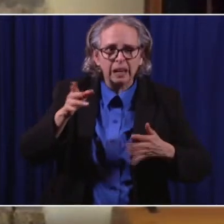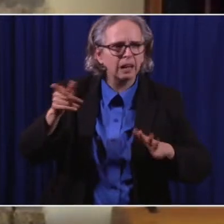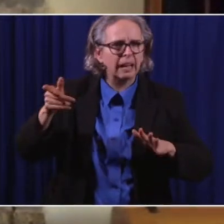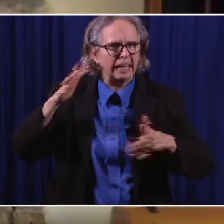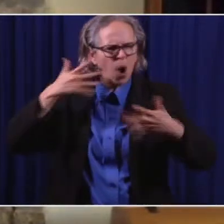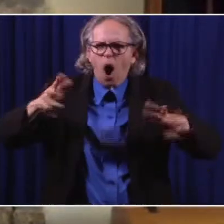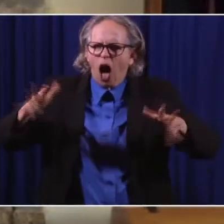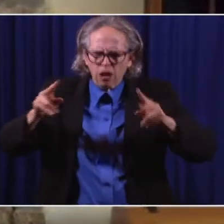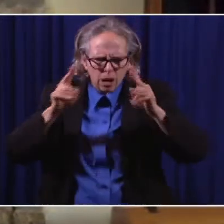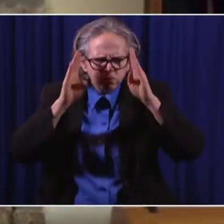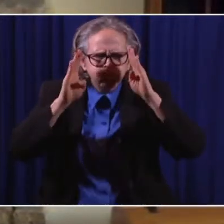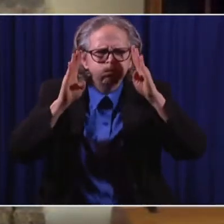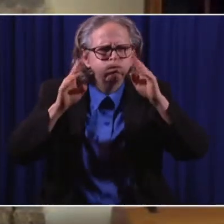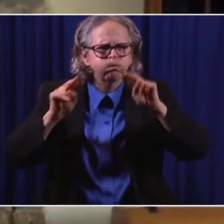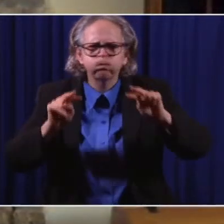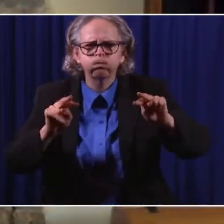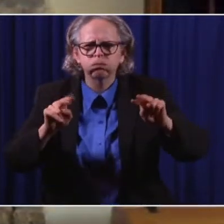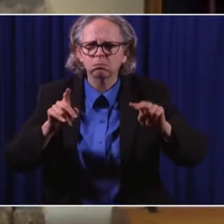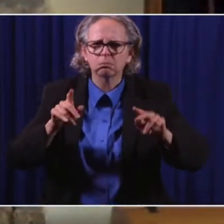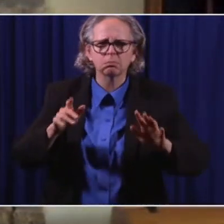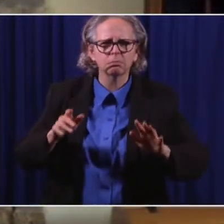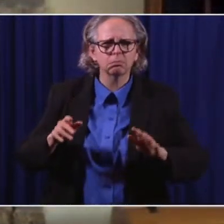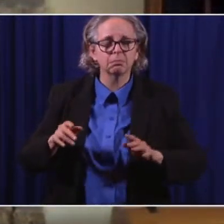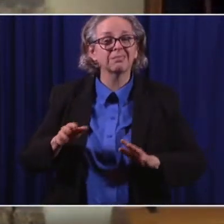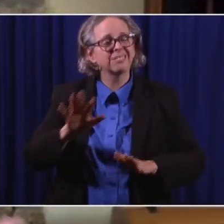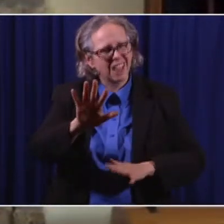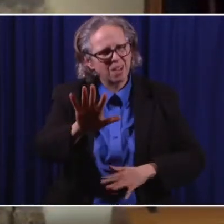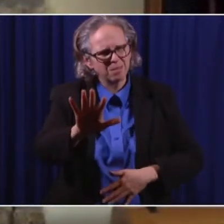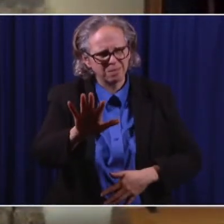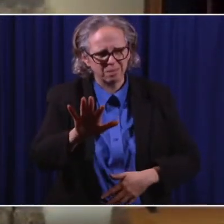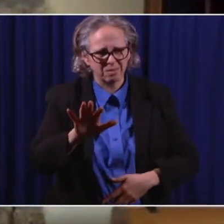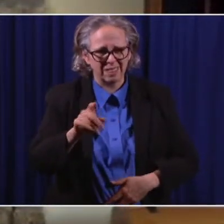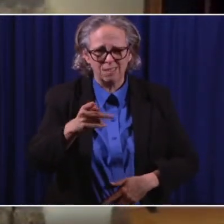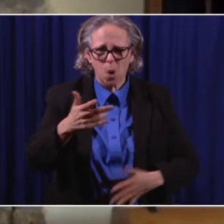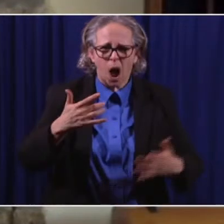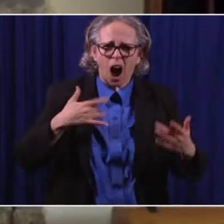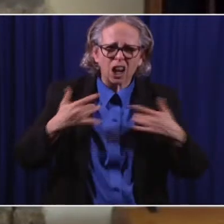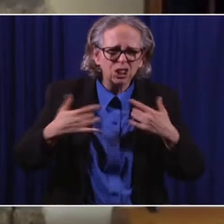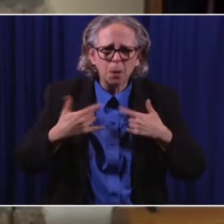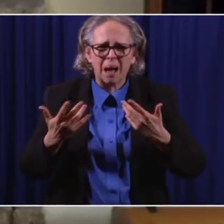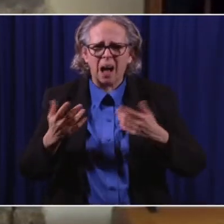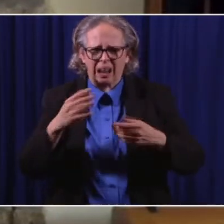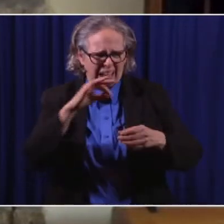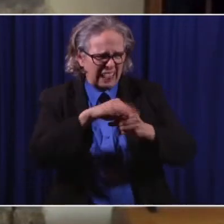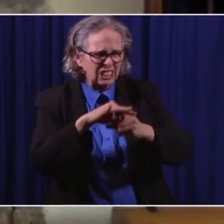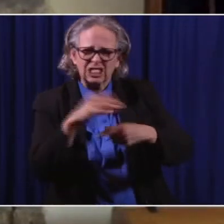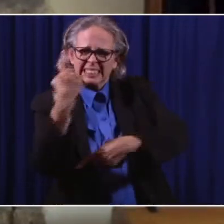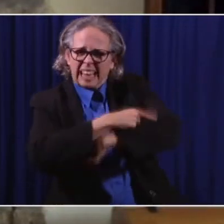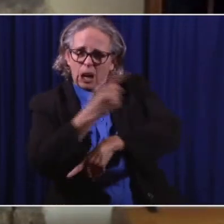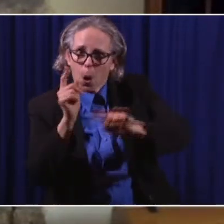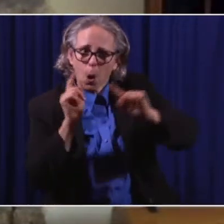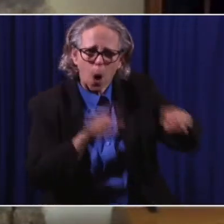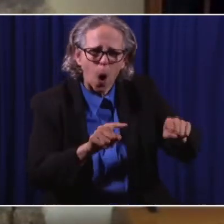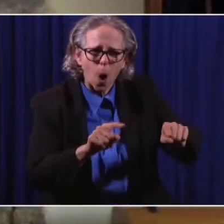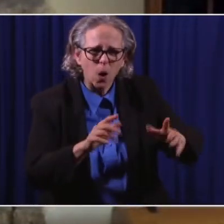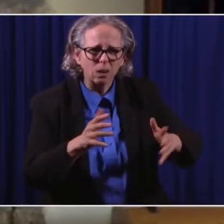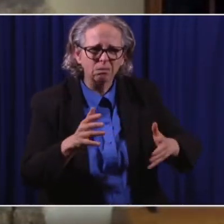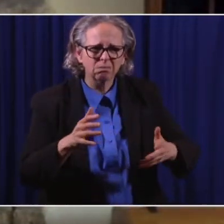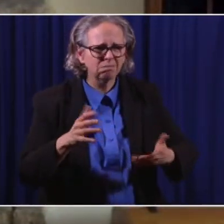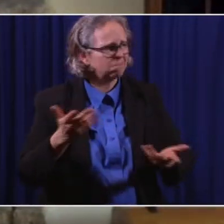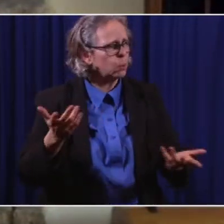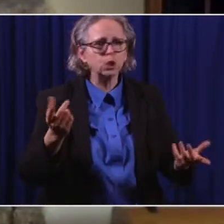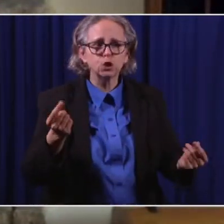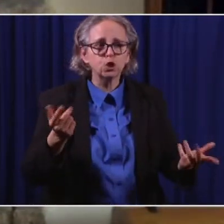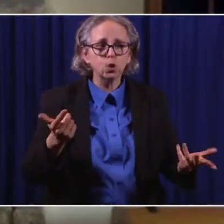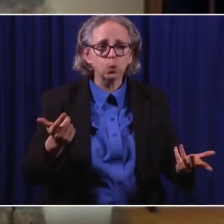Day, plenty of time now. Get your absentee ballot and go ahead and vote. You can certainly do that if you want to do that, if you're concerned